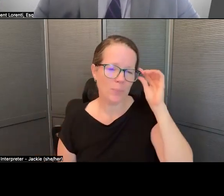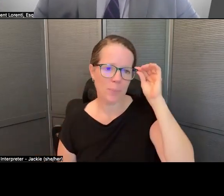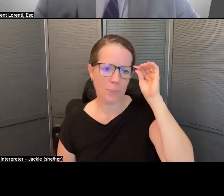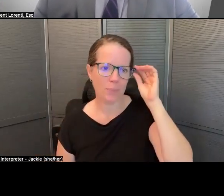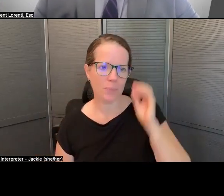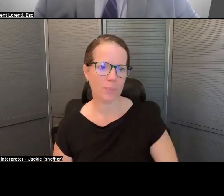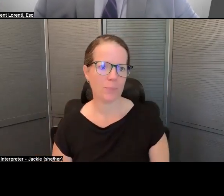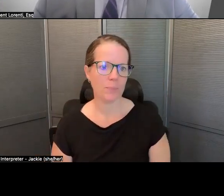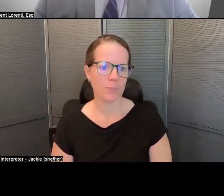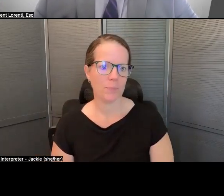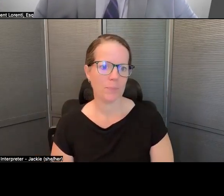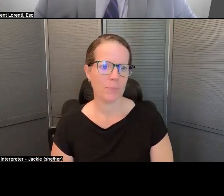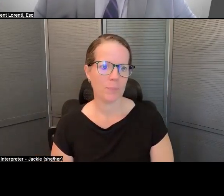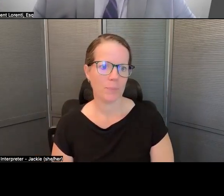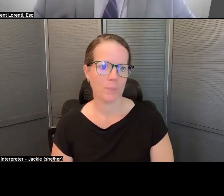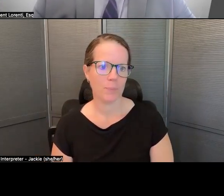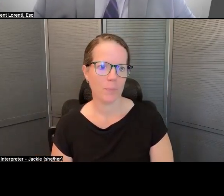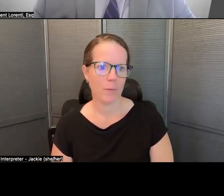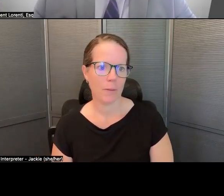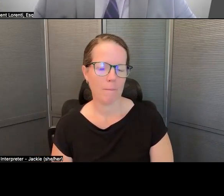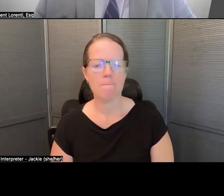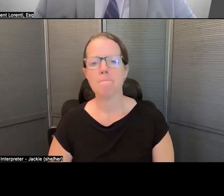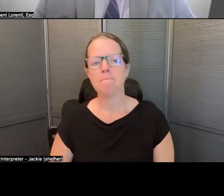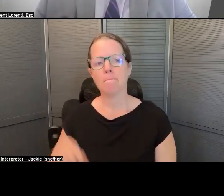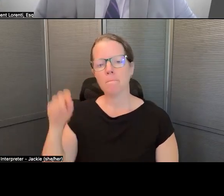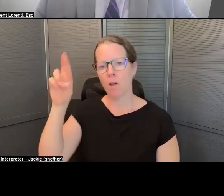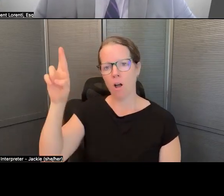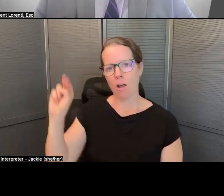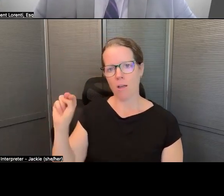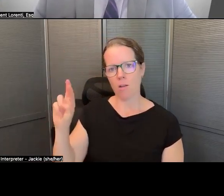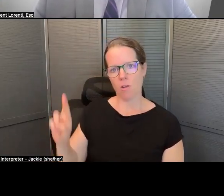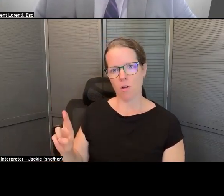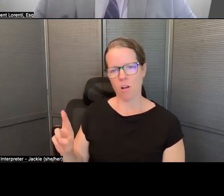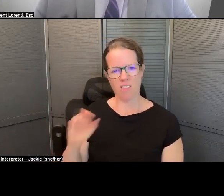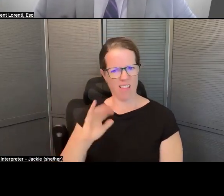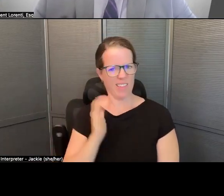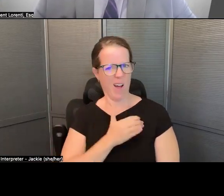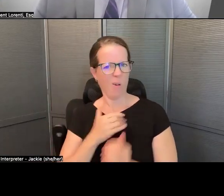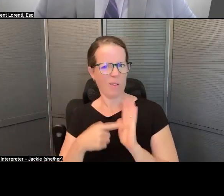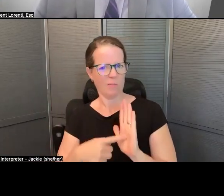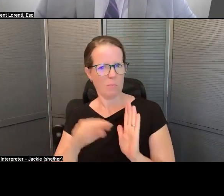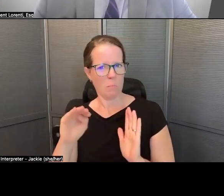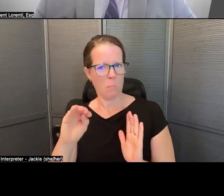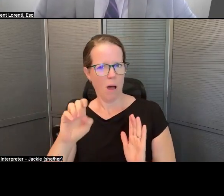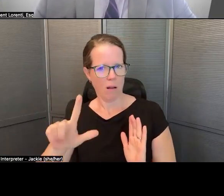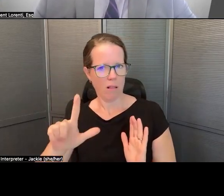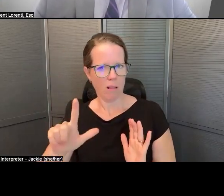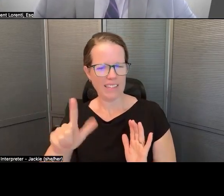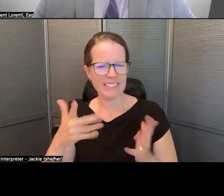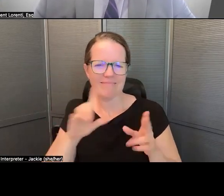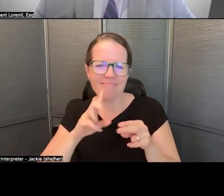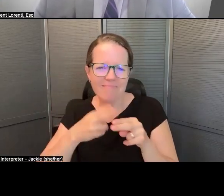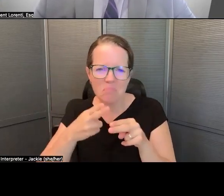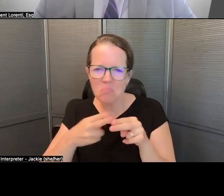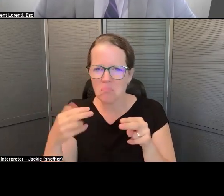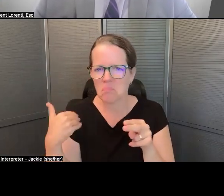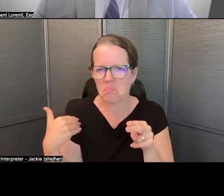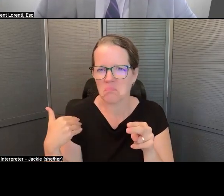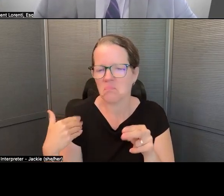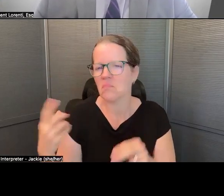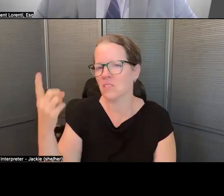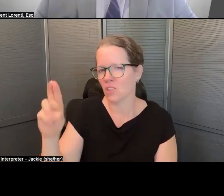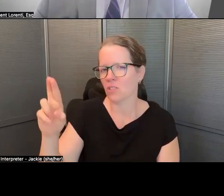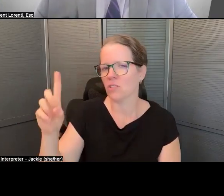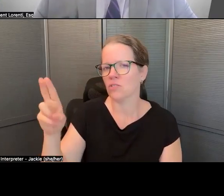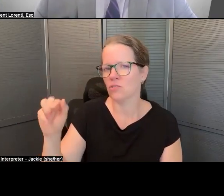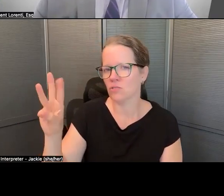So this is generally speaking the risk need responsivity model that we're using. I talked about this a little bit before. I know Dr. Drawbridge will talk